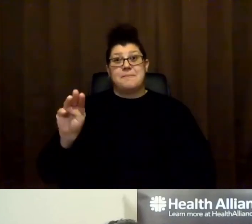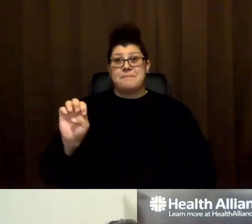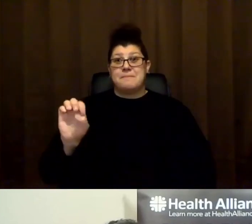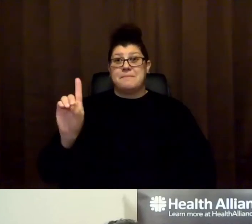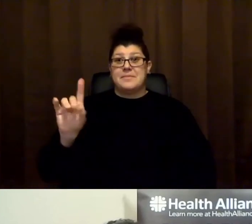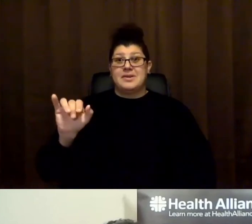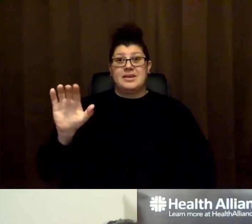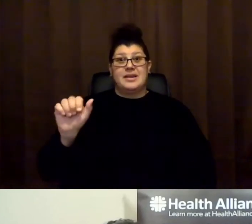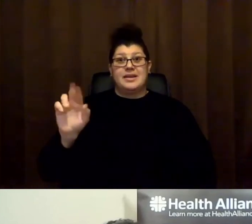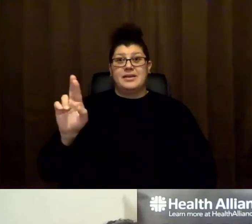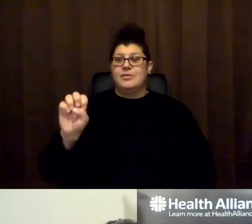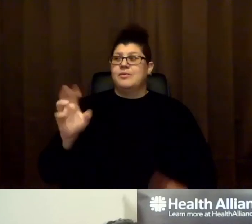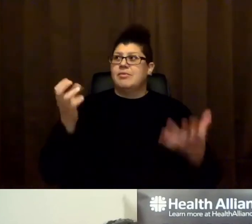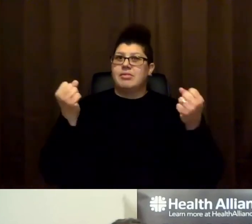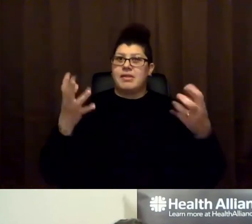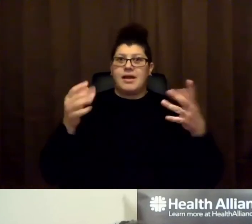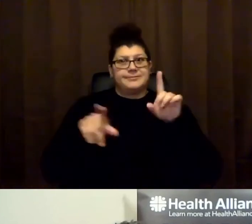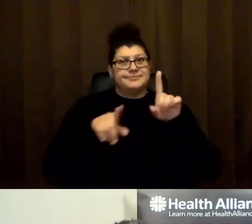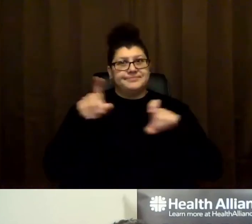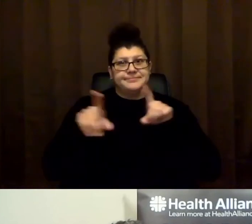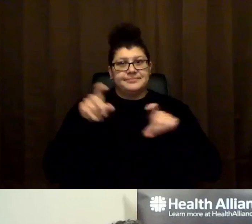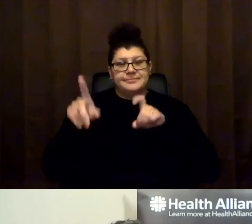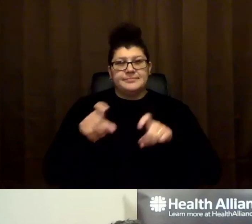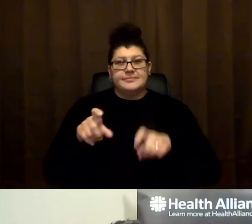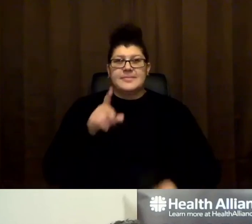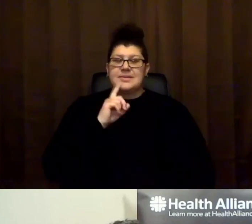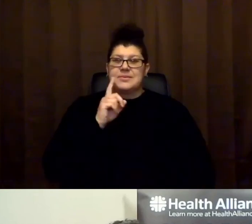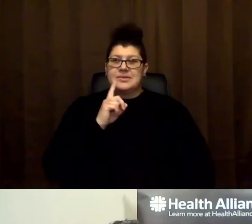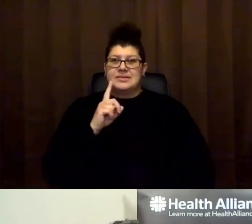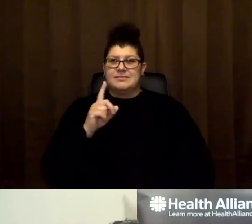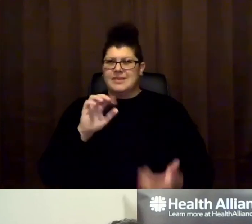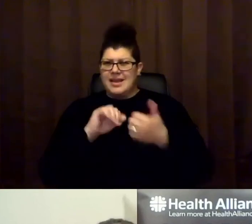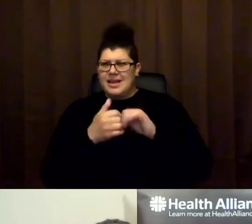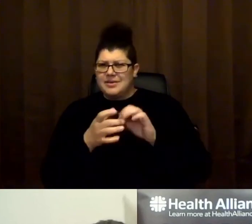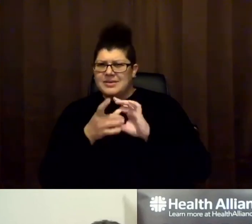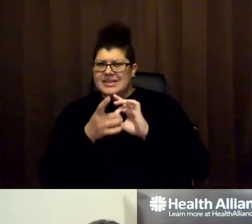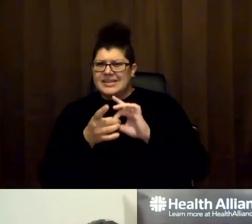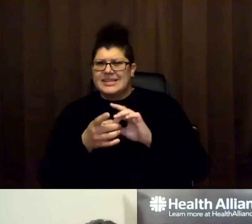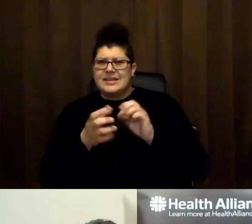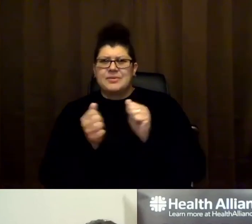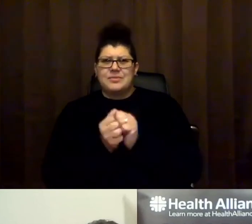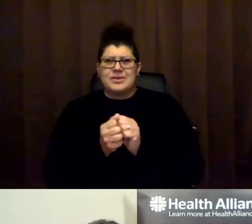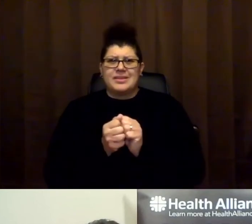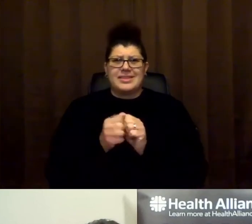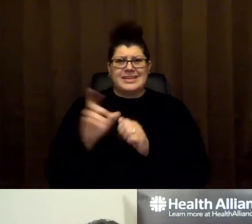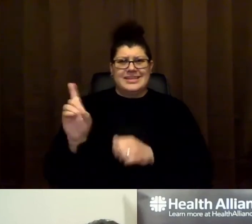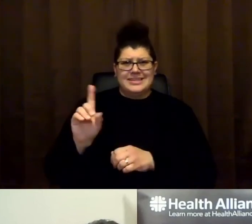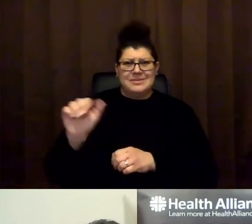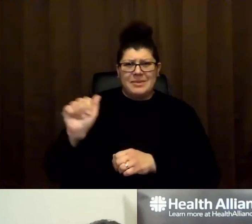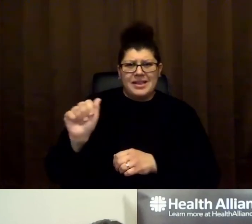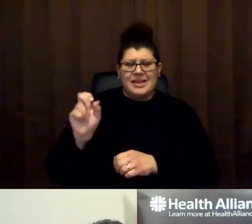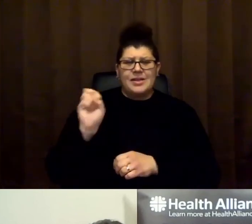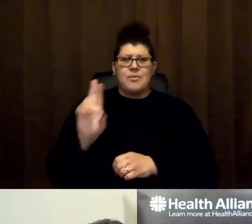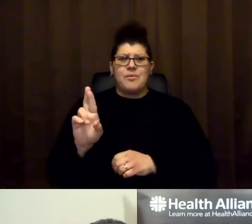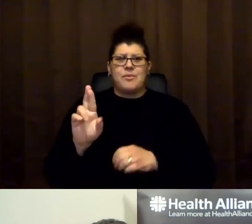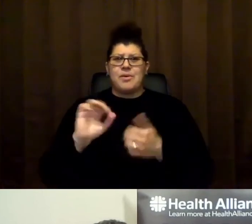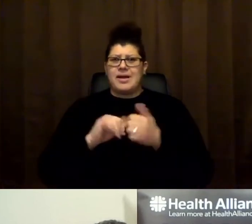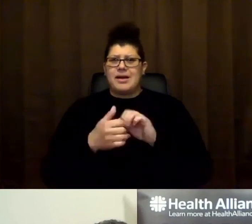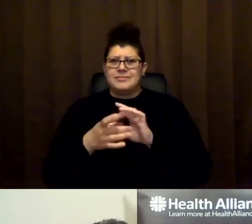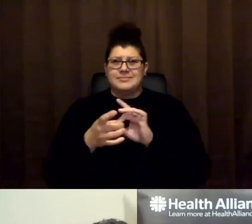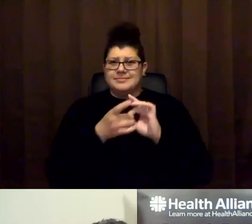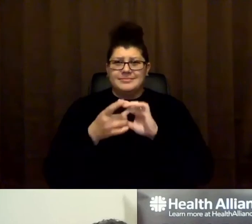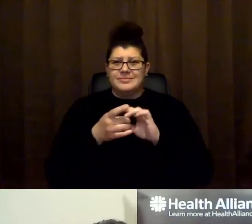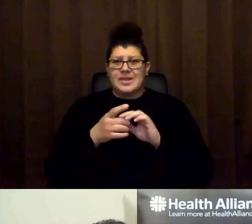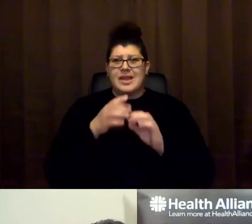people have a lot of questions about, I think, whether that's related to having a disability of some kind or the, aging process